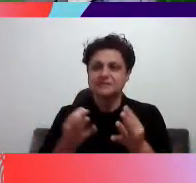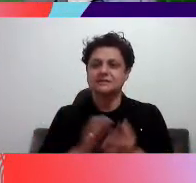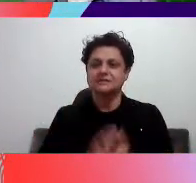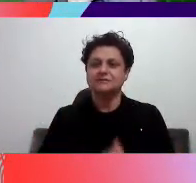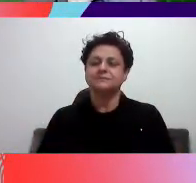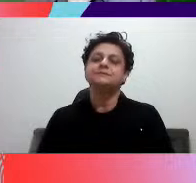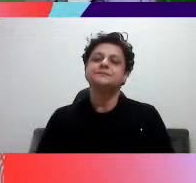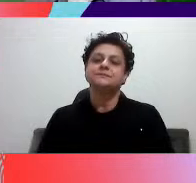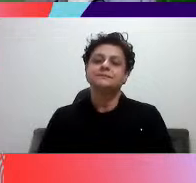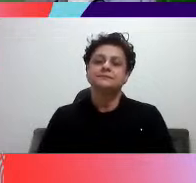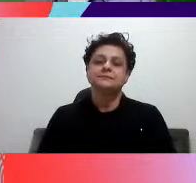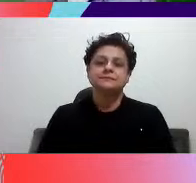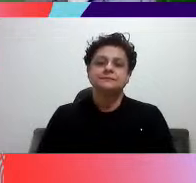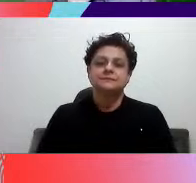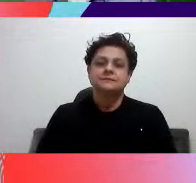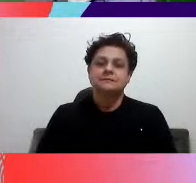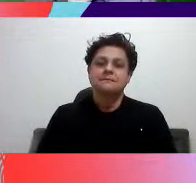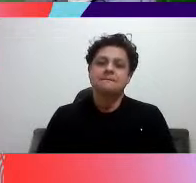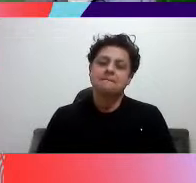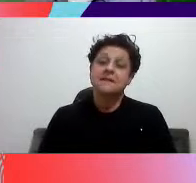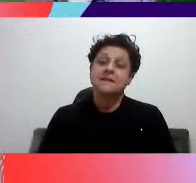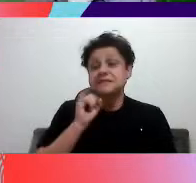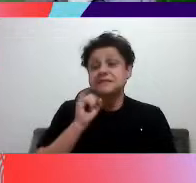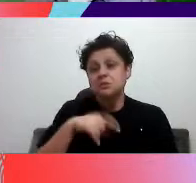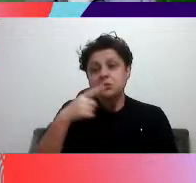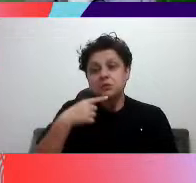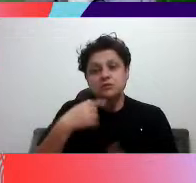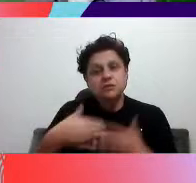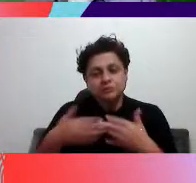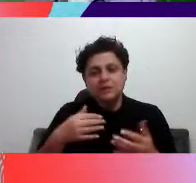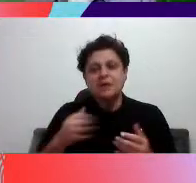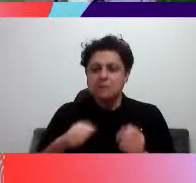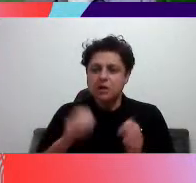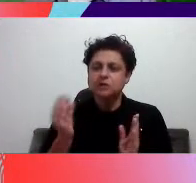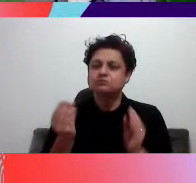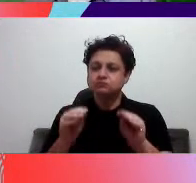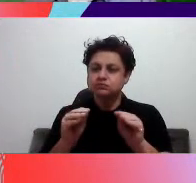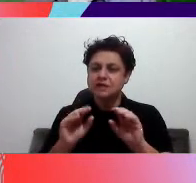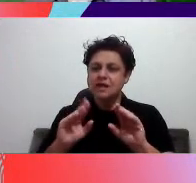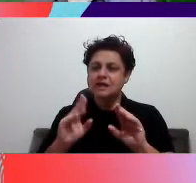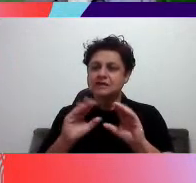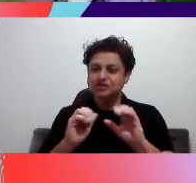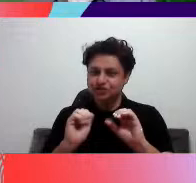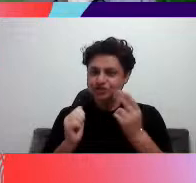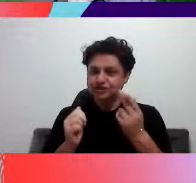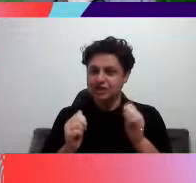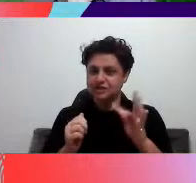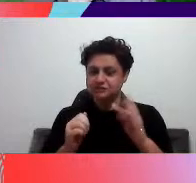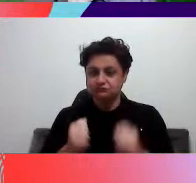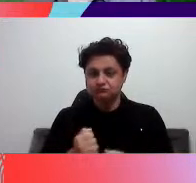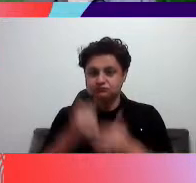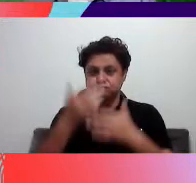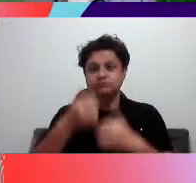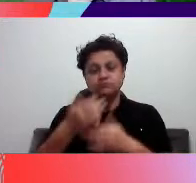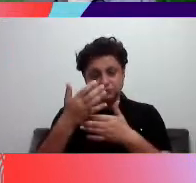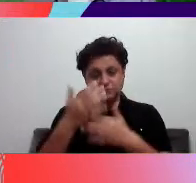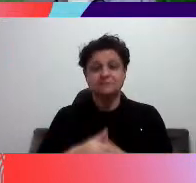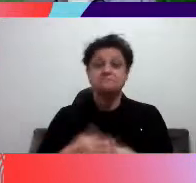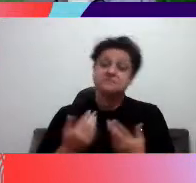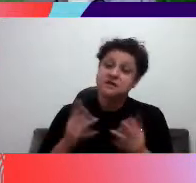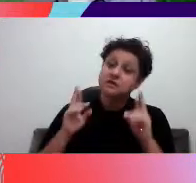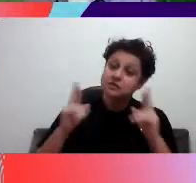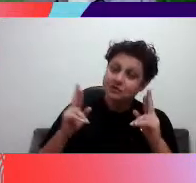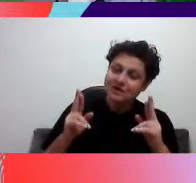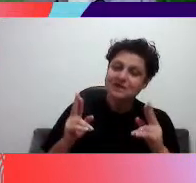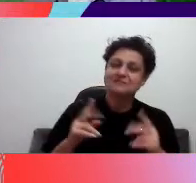questions, I think you can put them in the chat. And I am hoping to join you online after